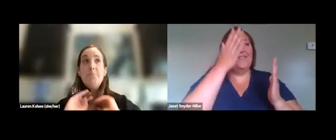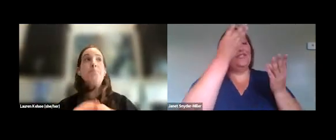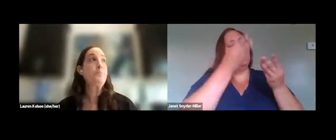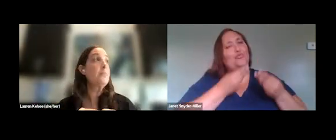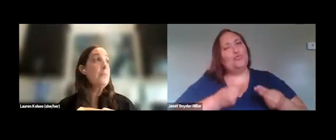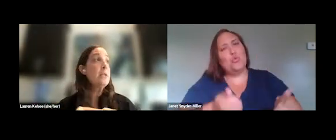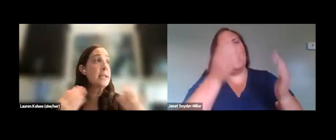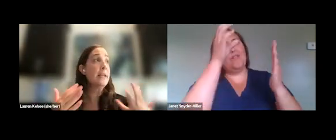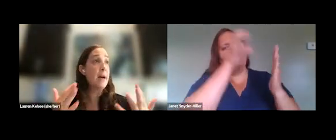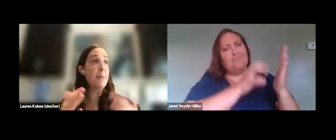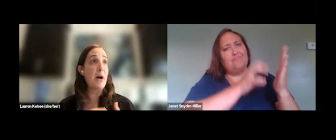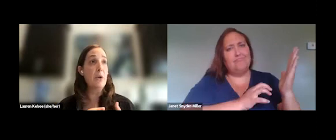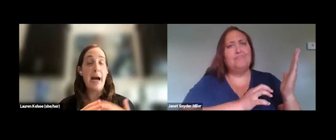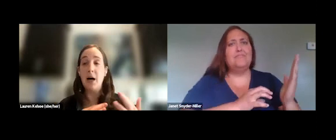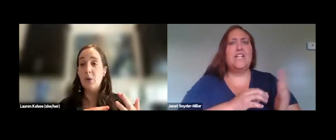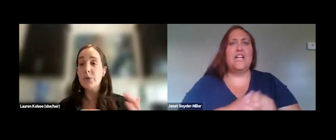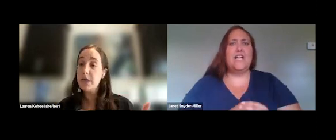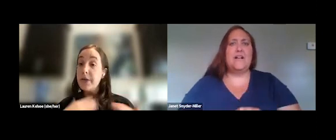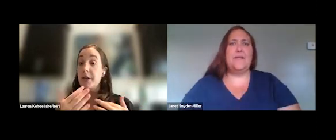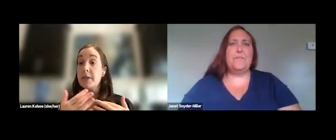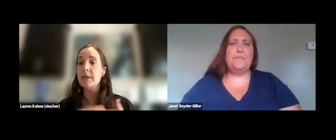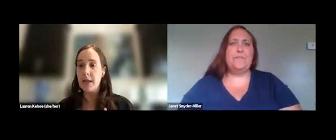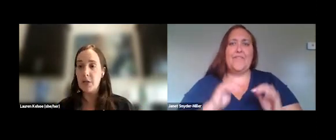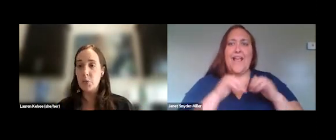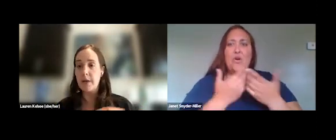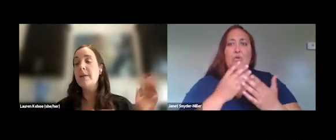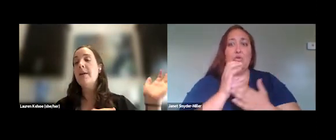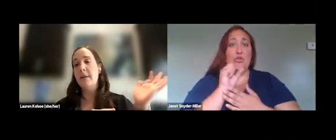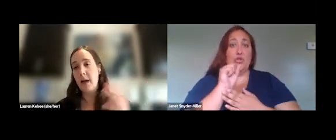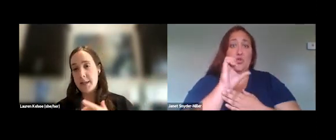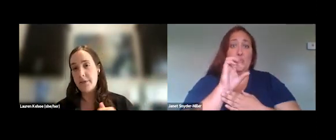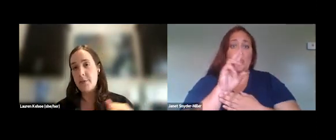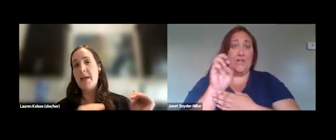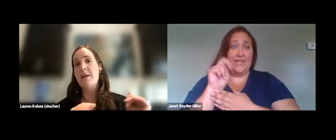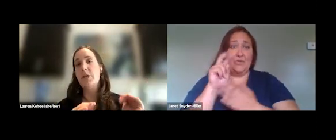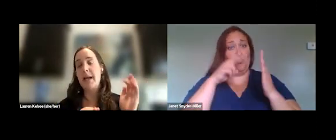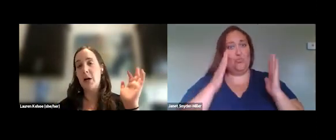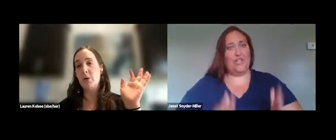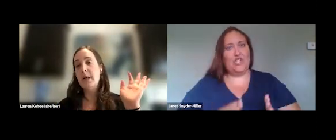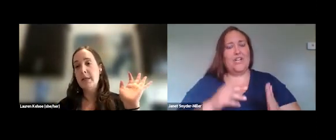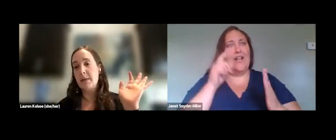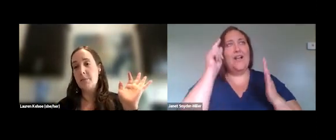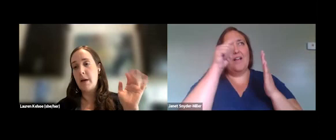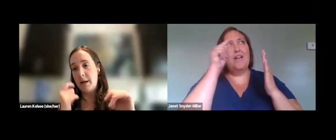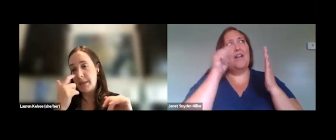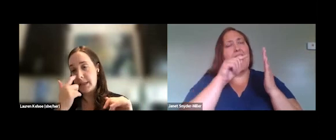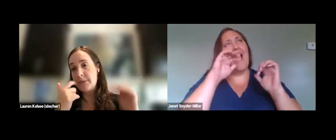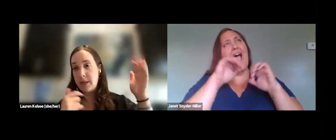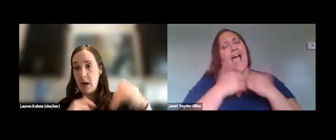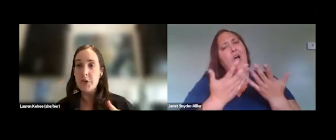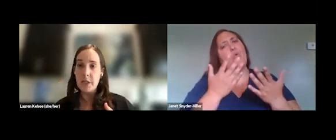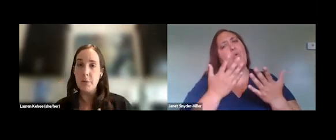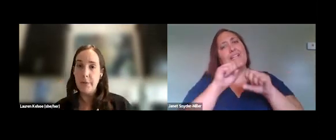of scaling up about how screen readers engage with the content of a page, and how some